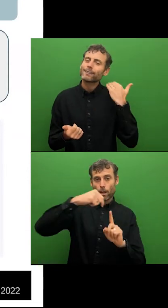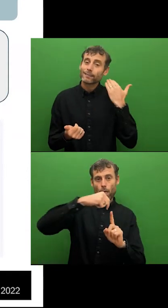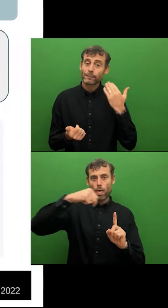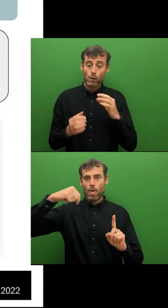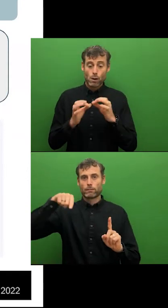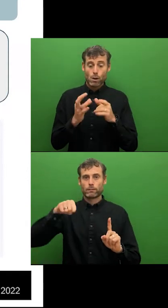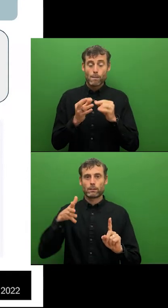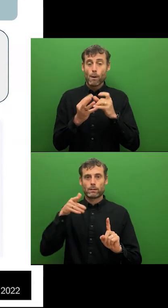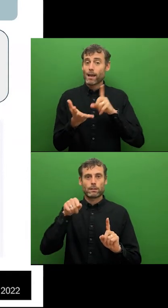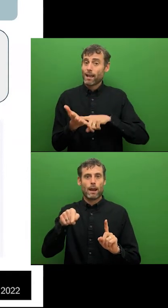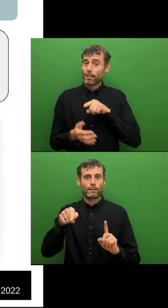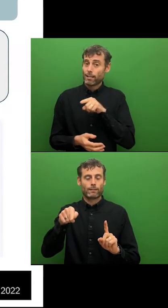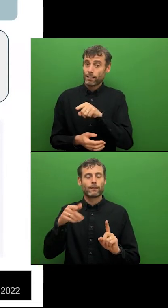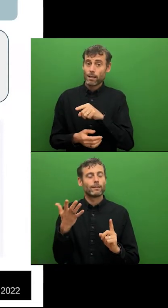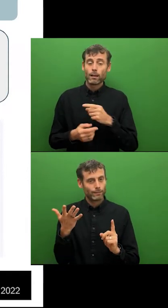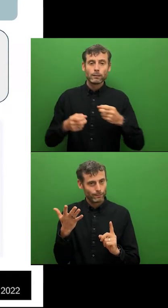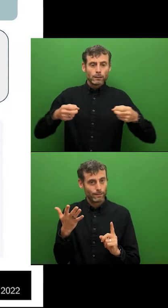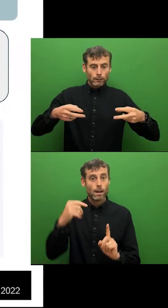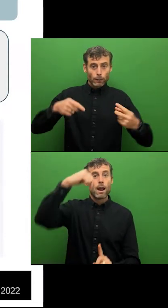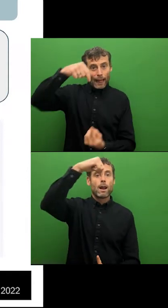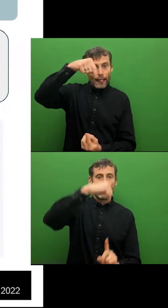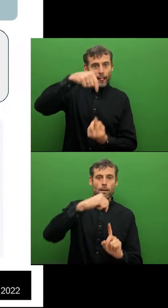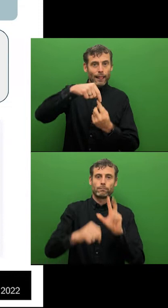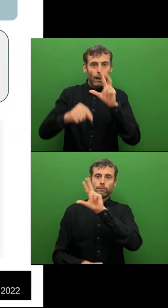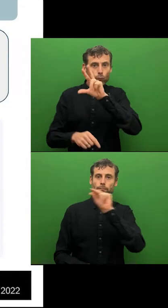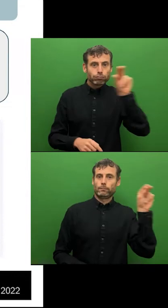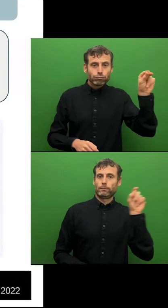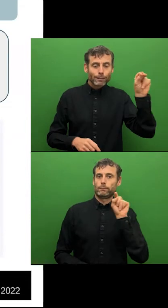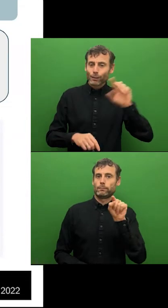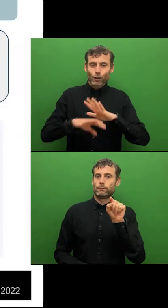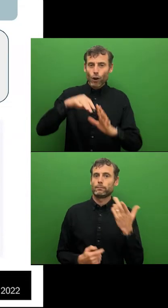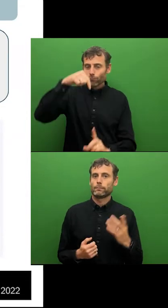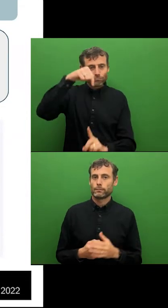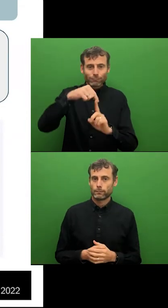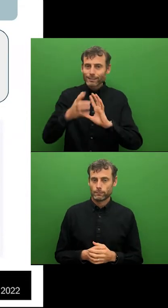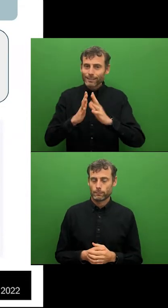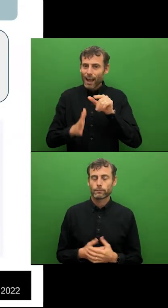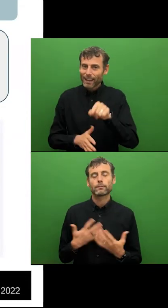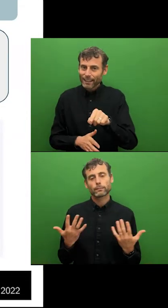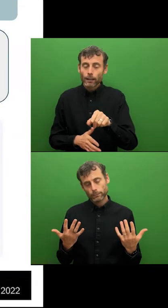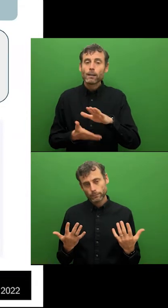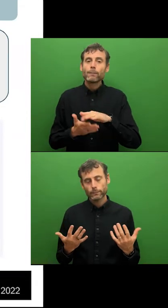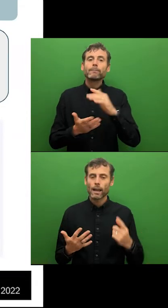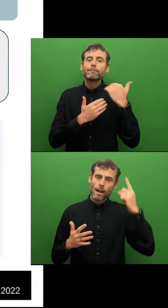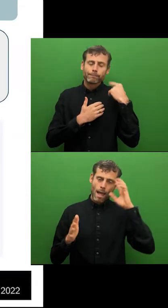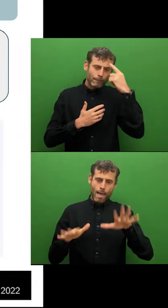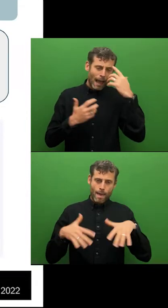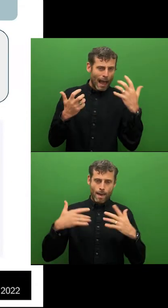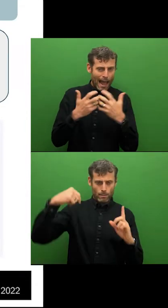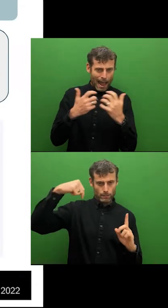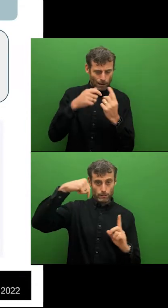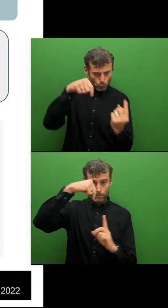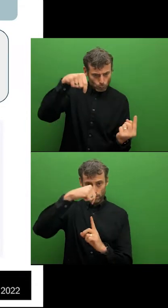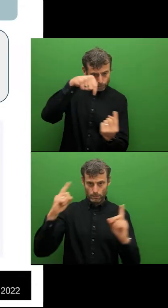the BobSL dataset, the subtitles are not aligned to the signing, but to the spoken audio. The task here is to